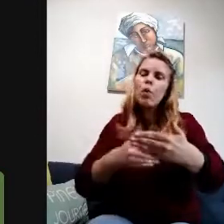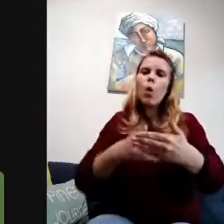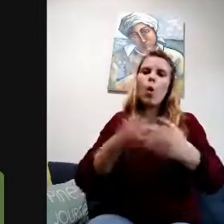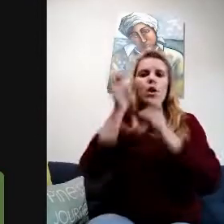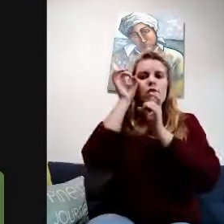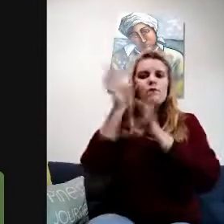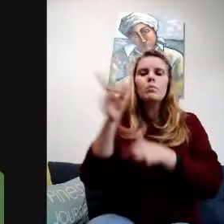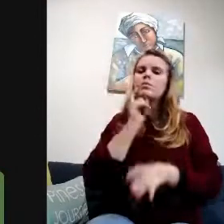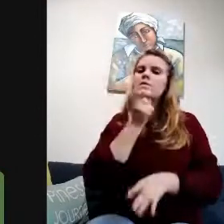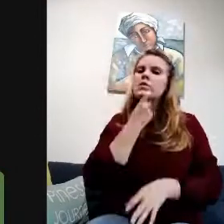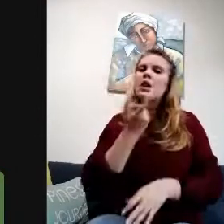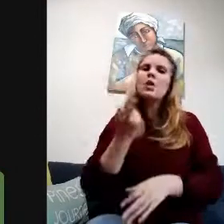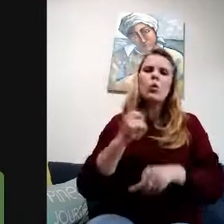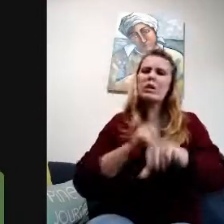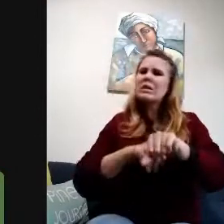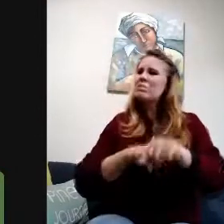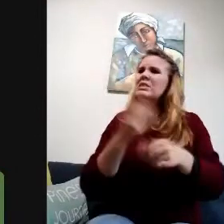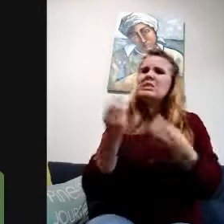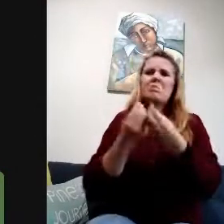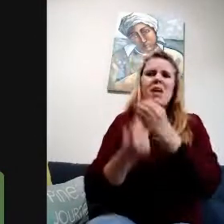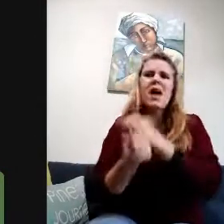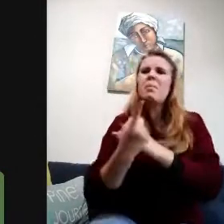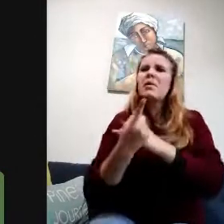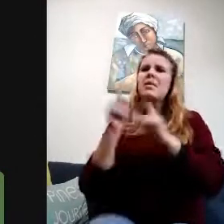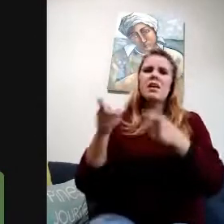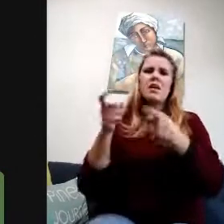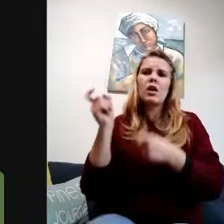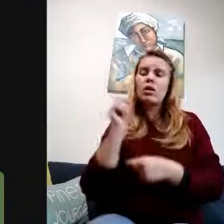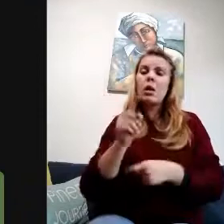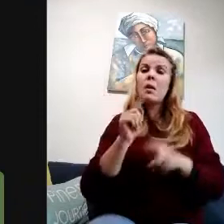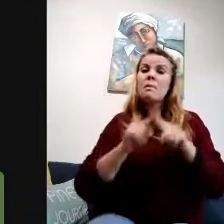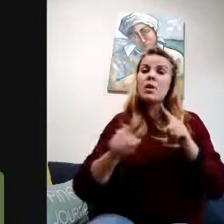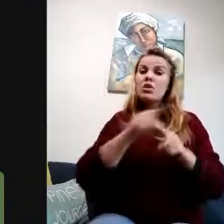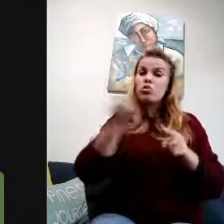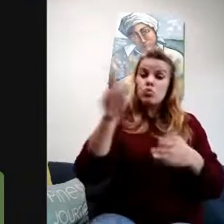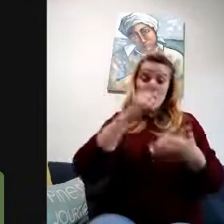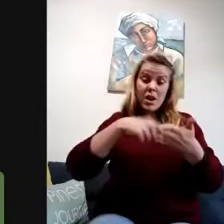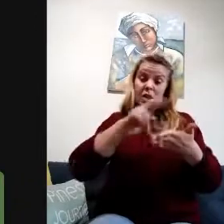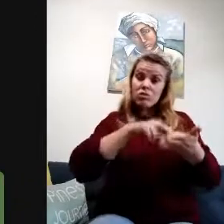happens, but if you register and don't rock up, it's R1,000 fine.